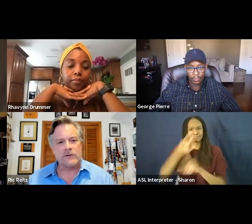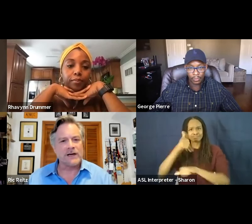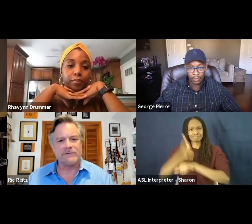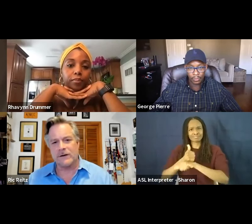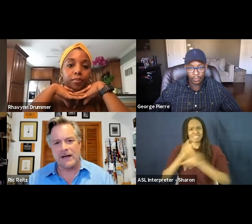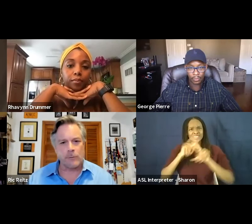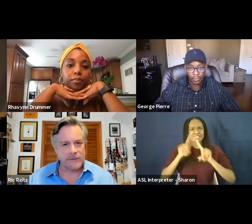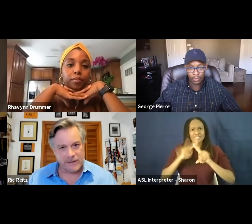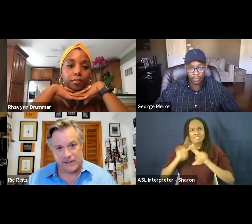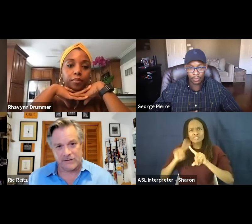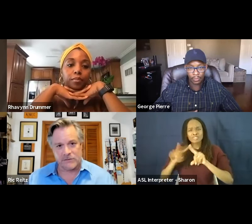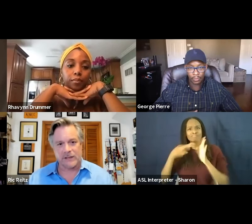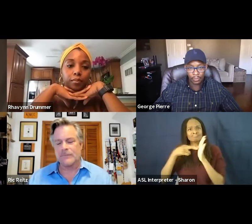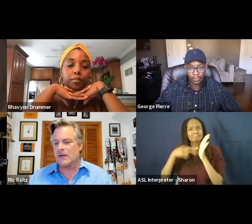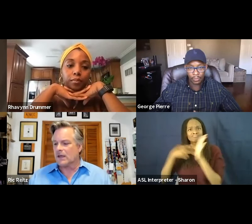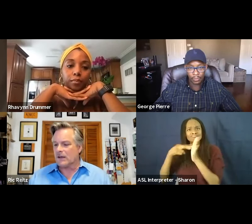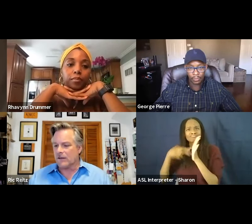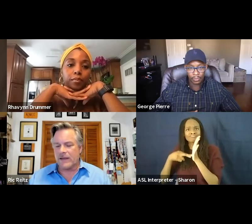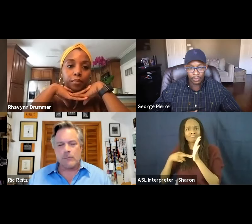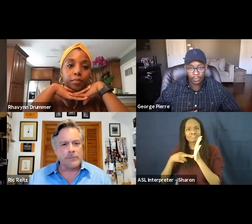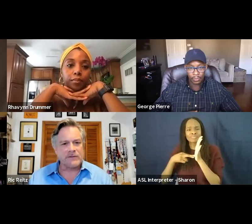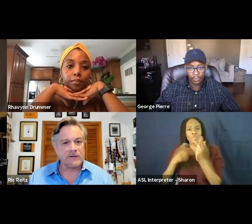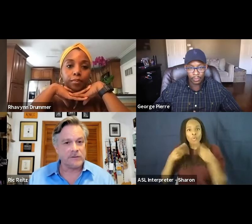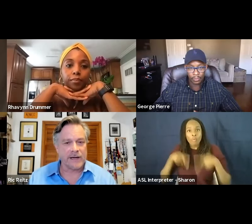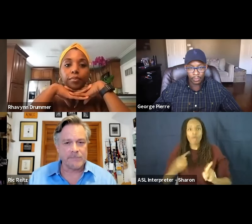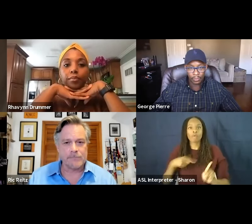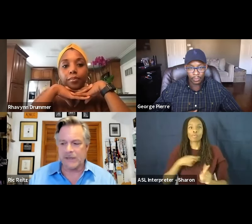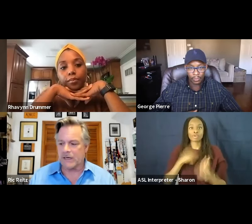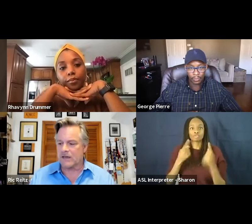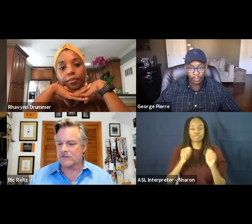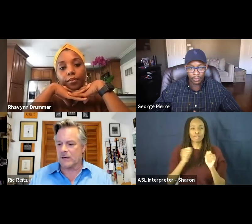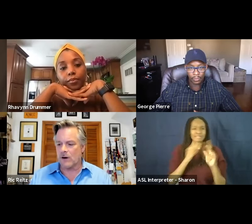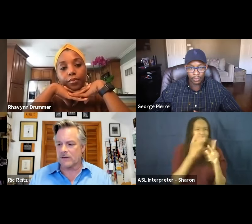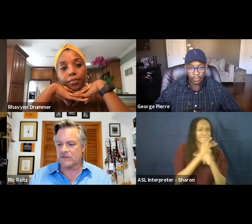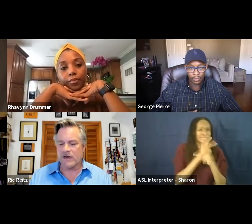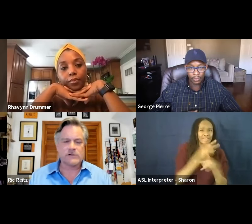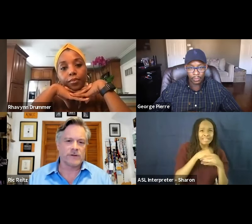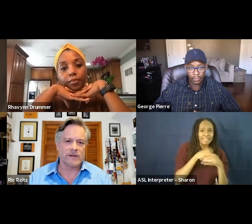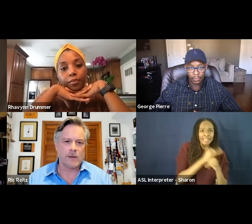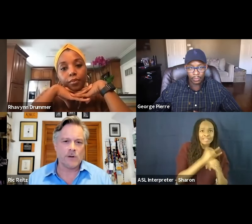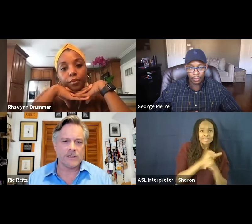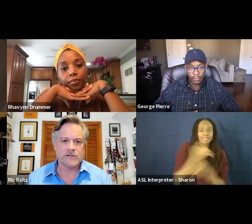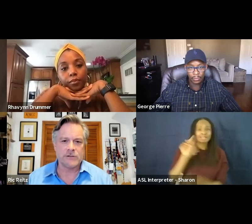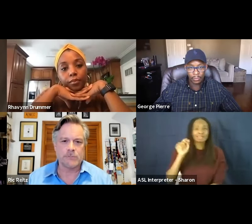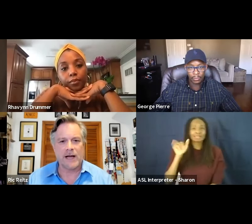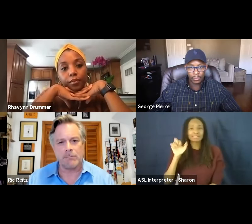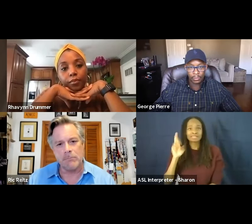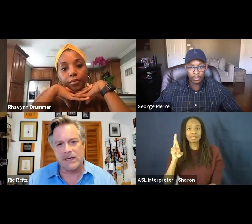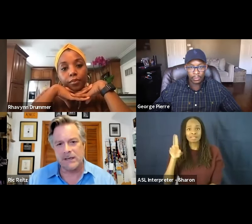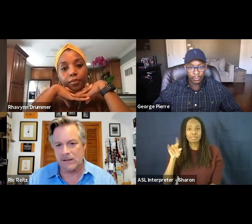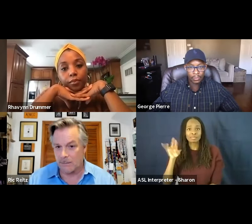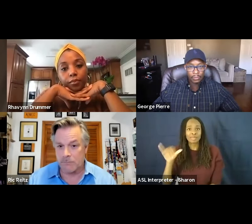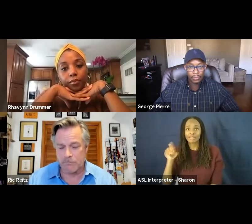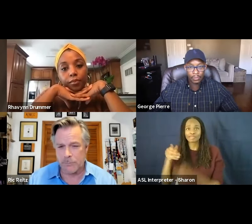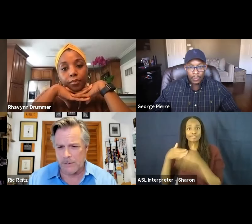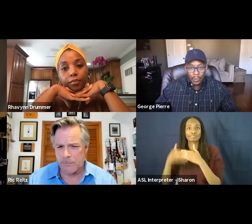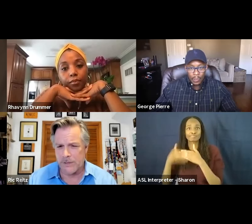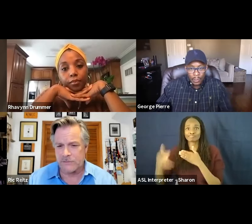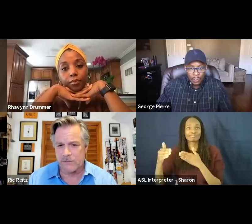we were trying to figure it out within the industry. They were busy doing it because they were on a schedule that they wanted to shoot by